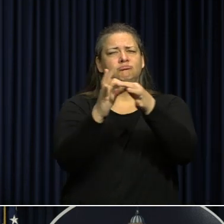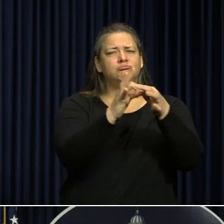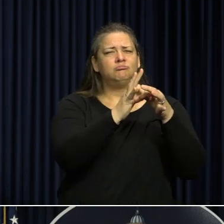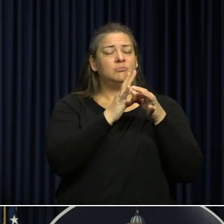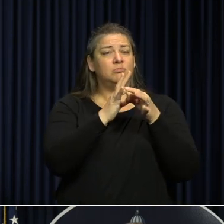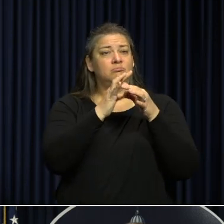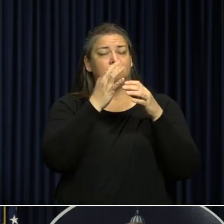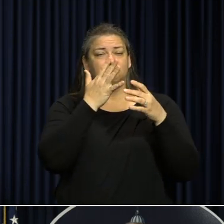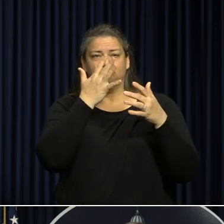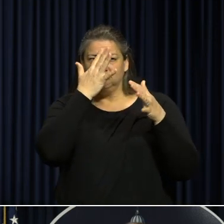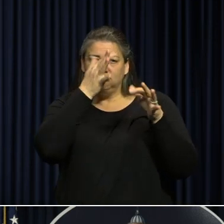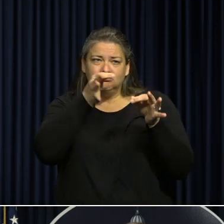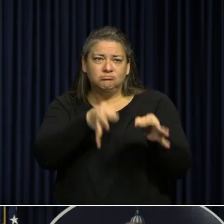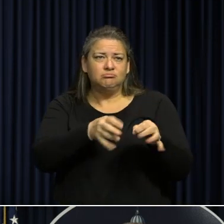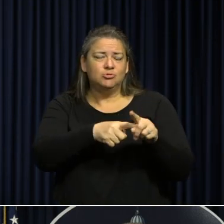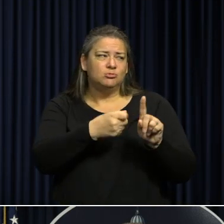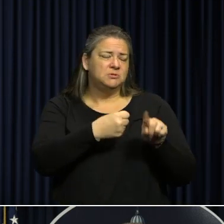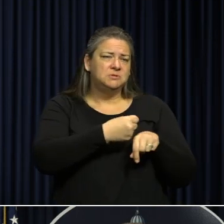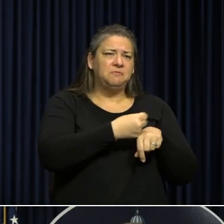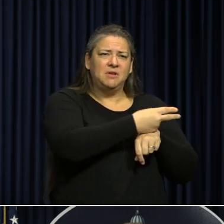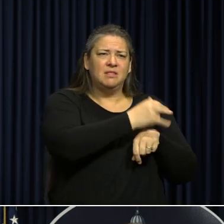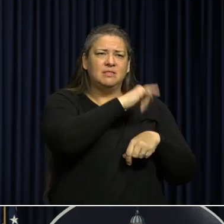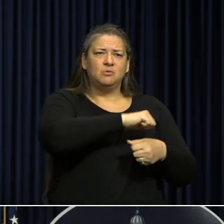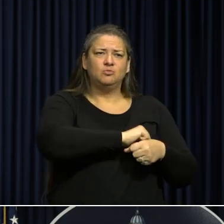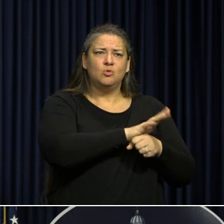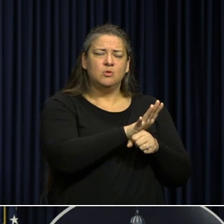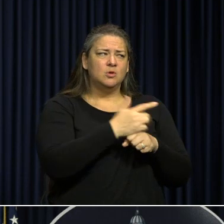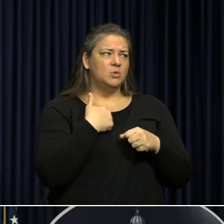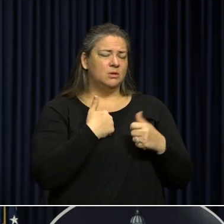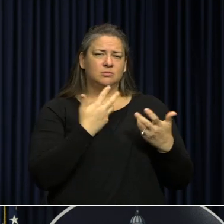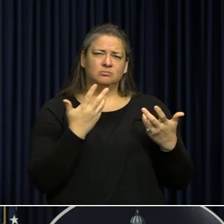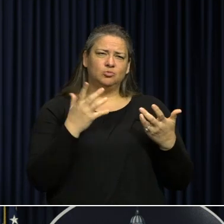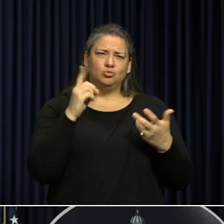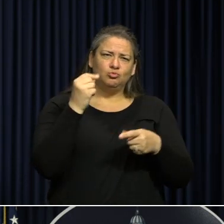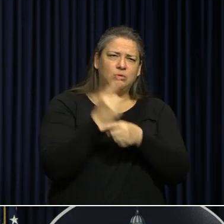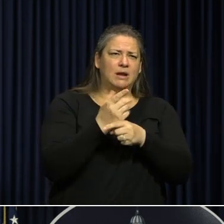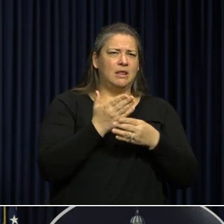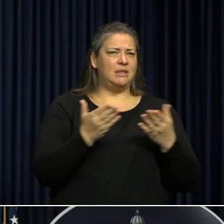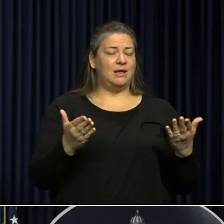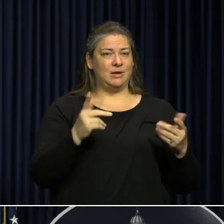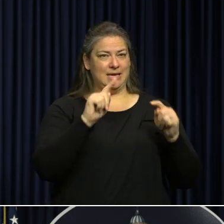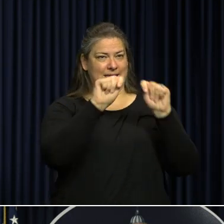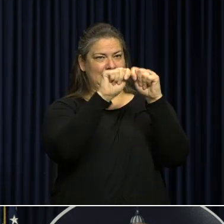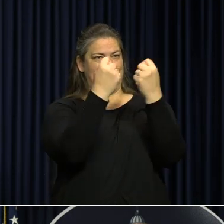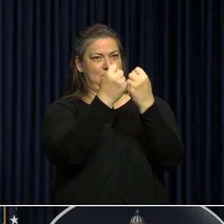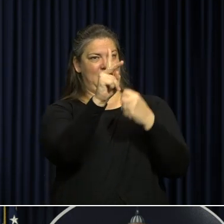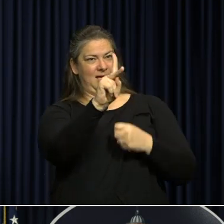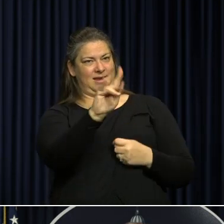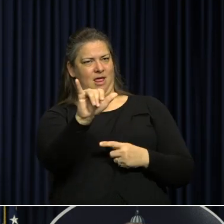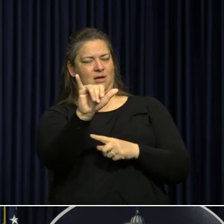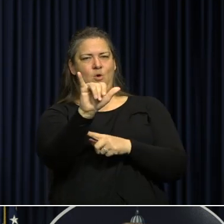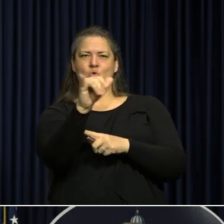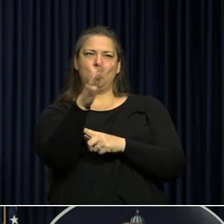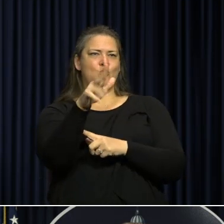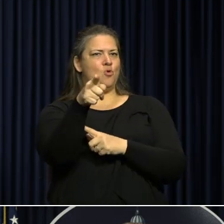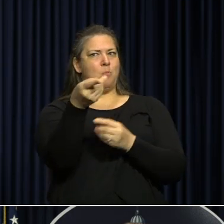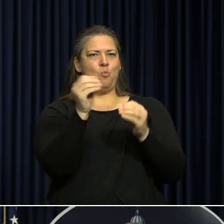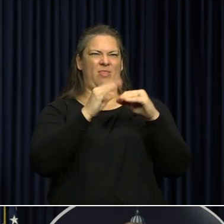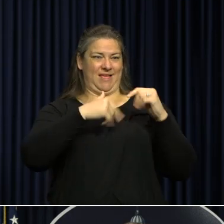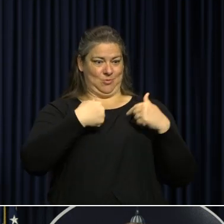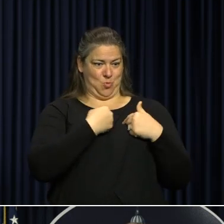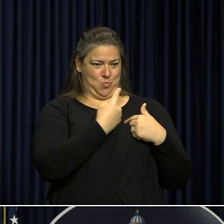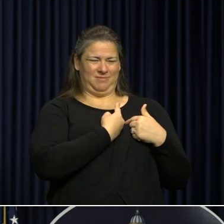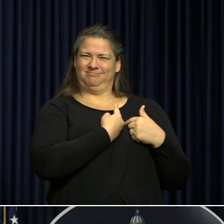this virus, about doing this right, about coming together than ever before. Team Kentucky is a lot bigger than me. It's all